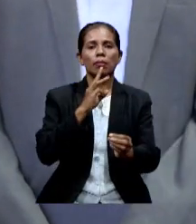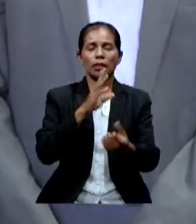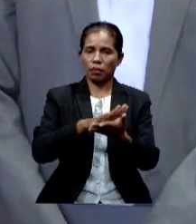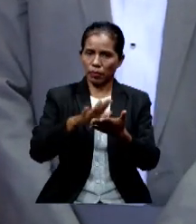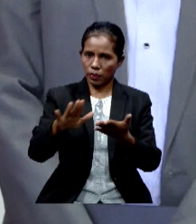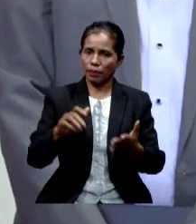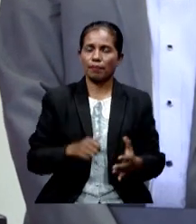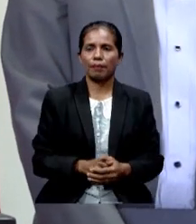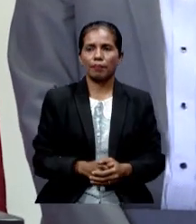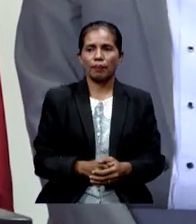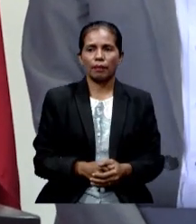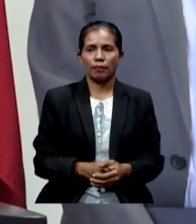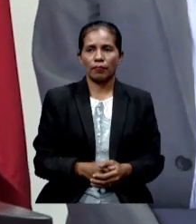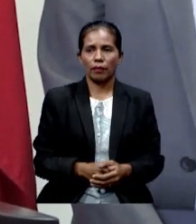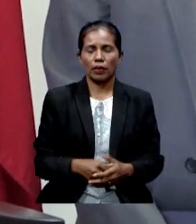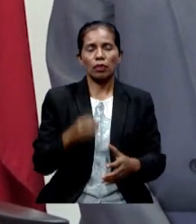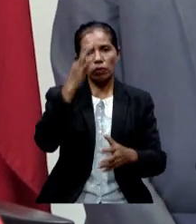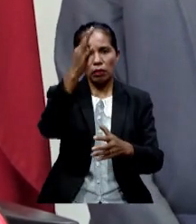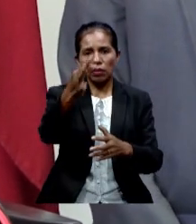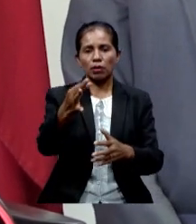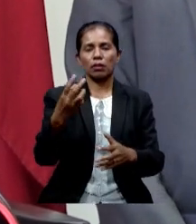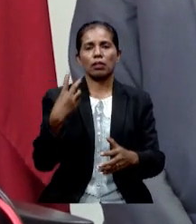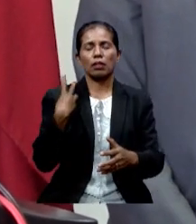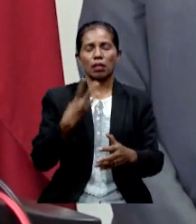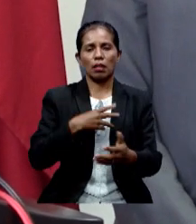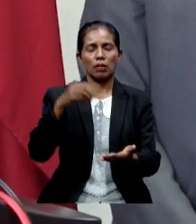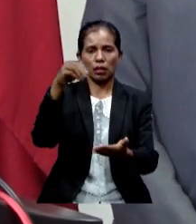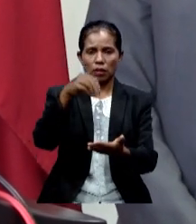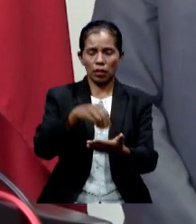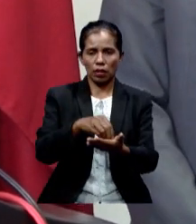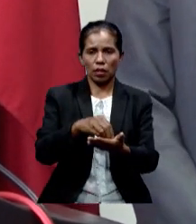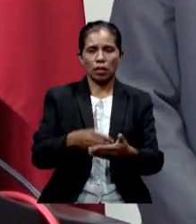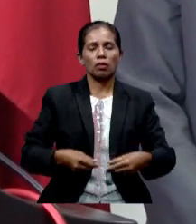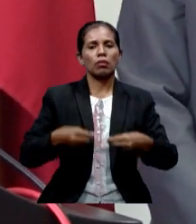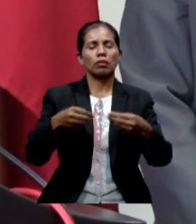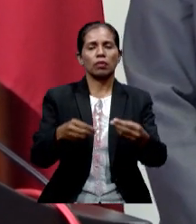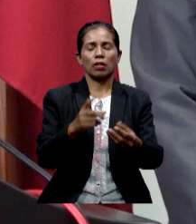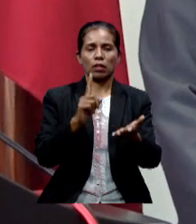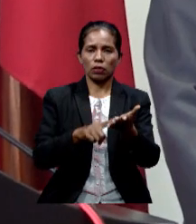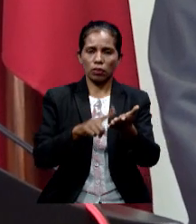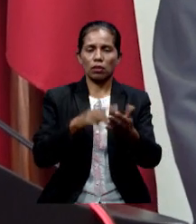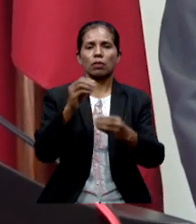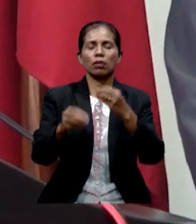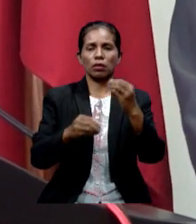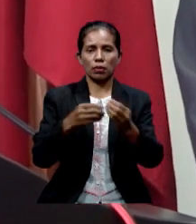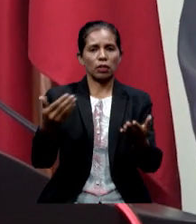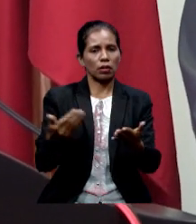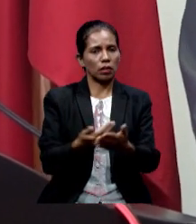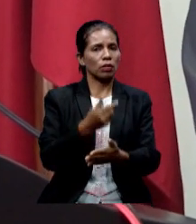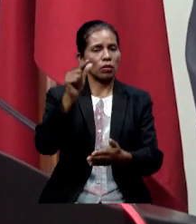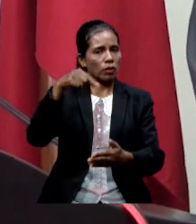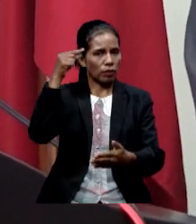shared some future investment that we look forward to discuss with the new government and also with